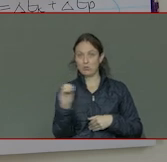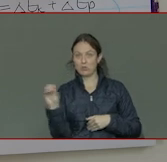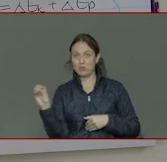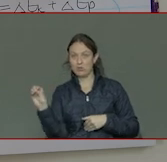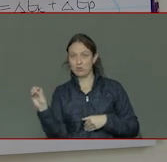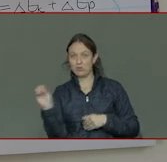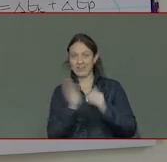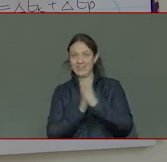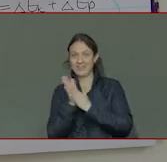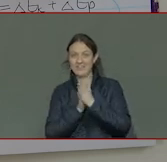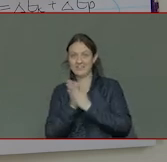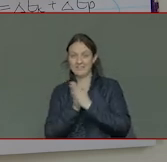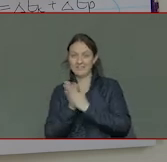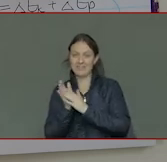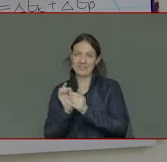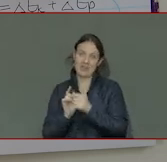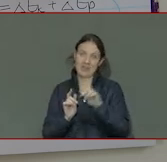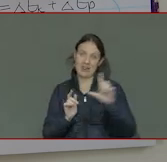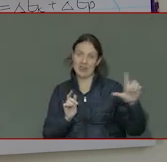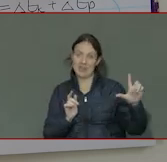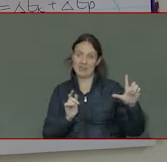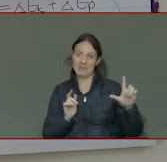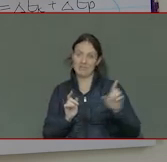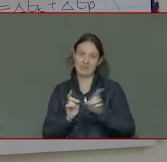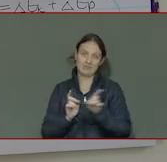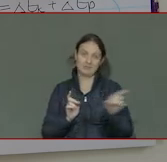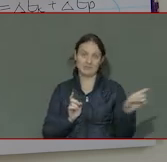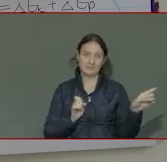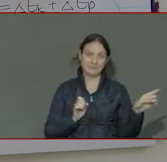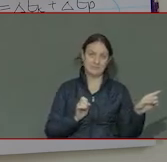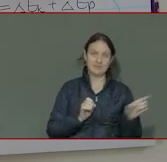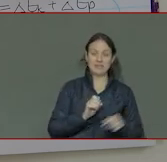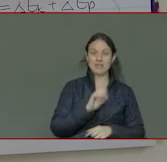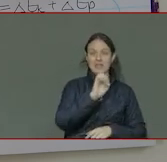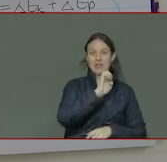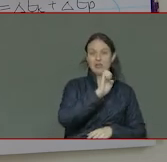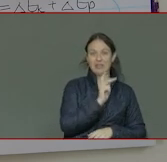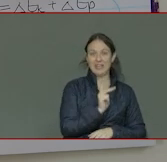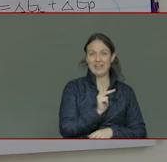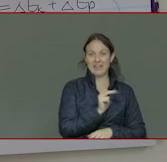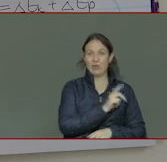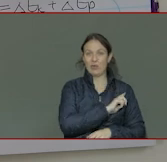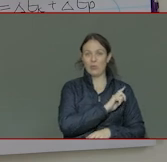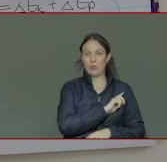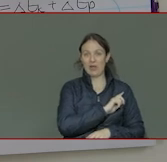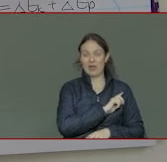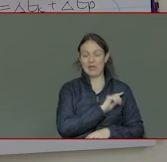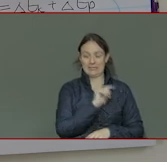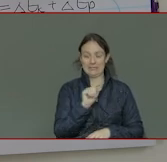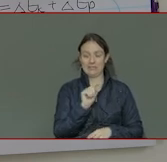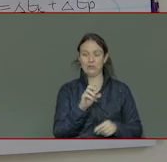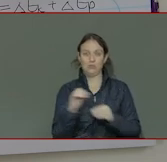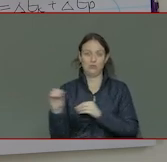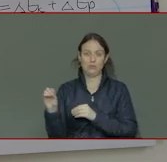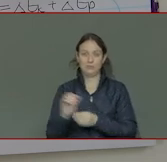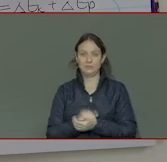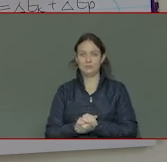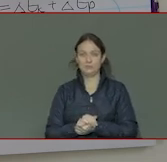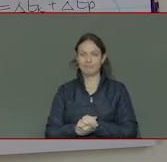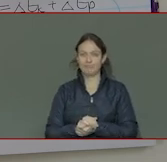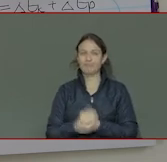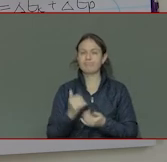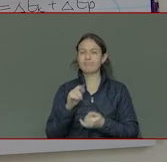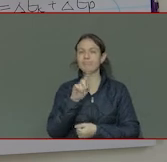to the left, and it will be a kinetic force because it is moving. Now they